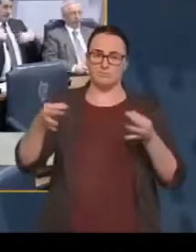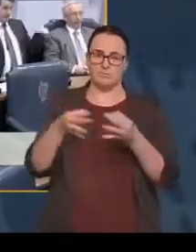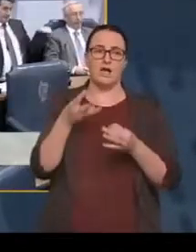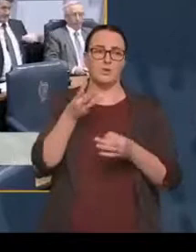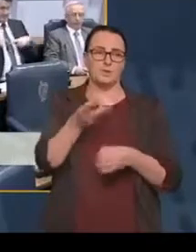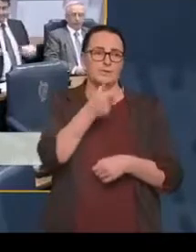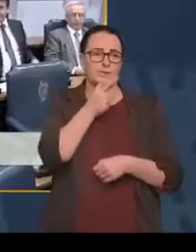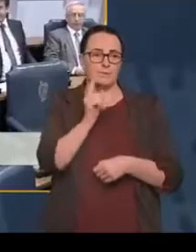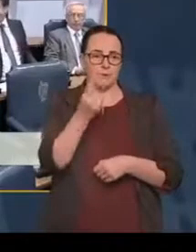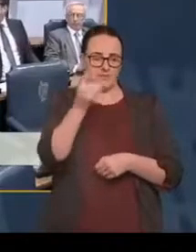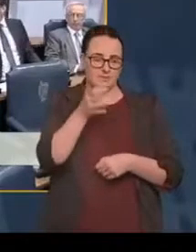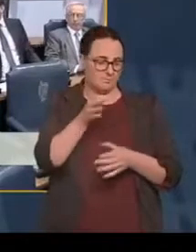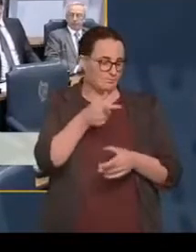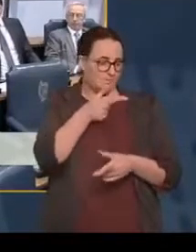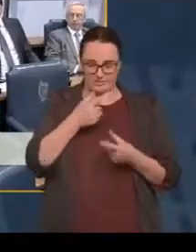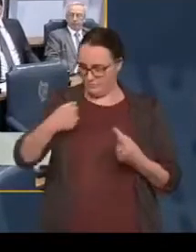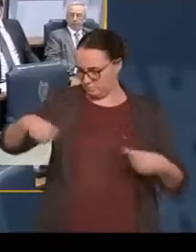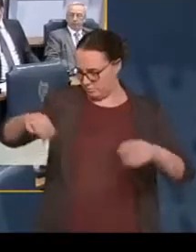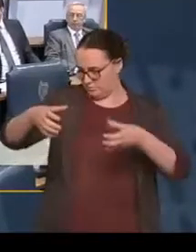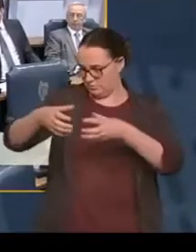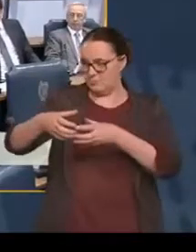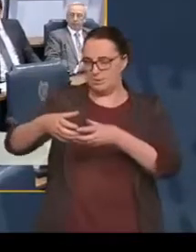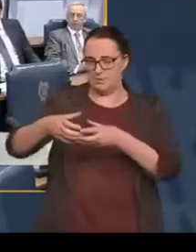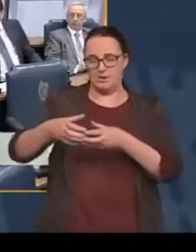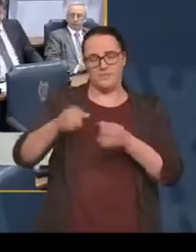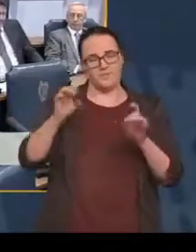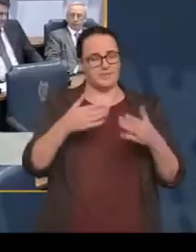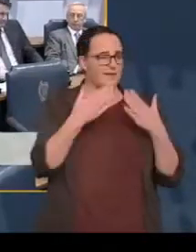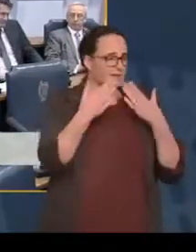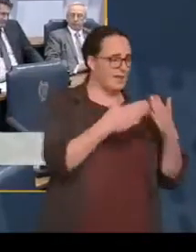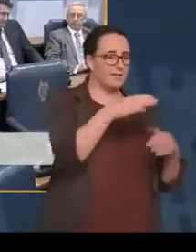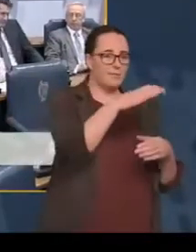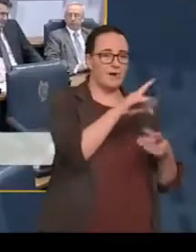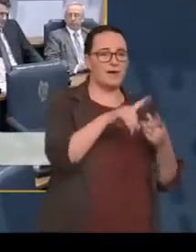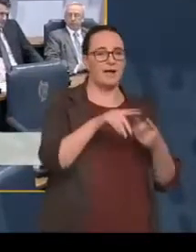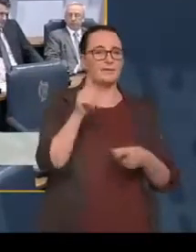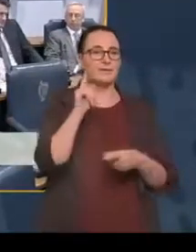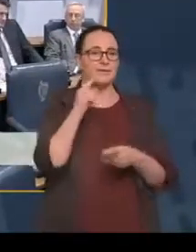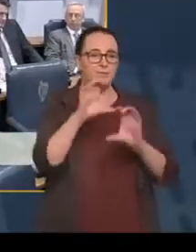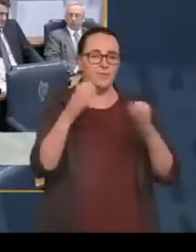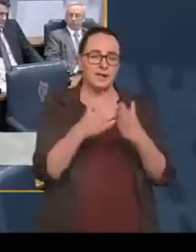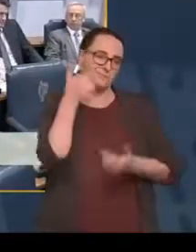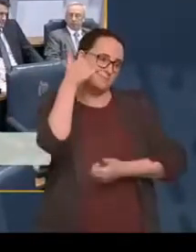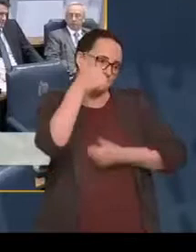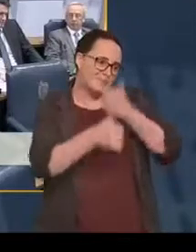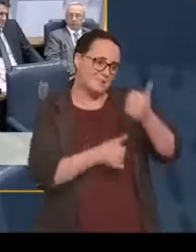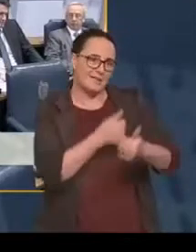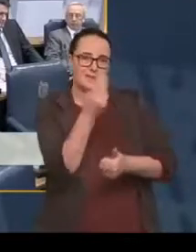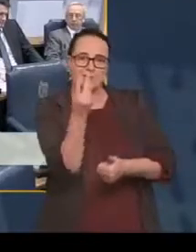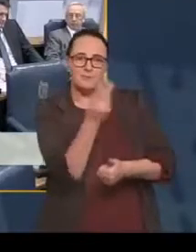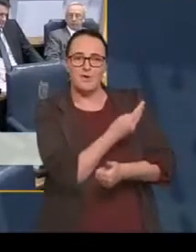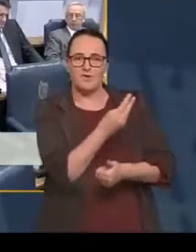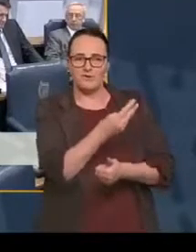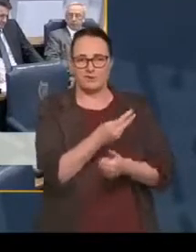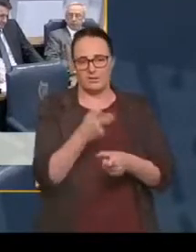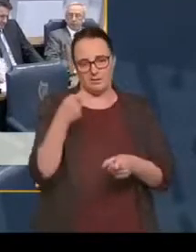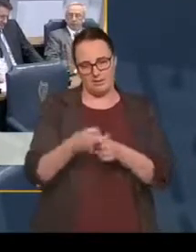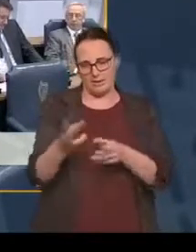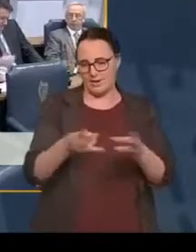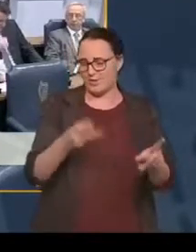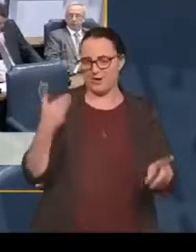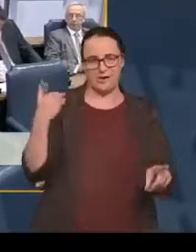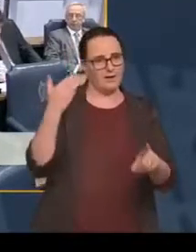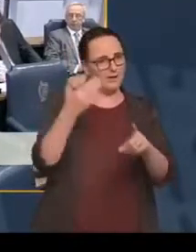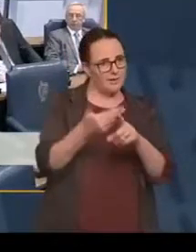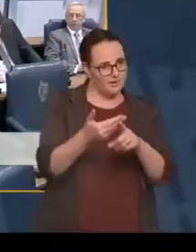Group, I'll speak. I'll be the only one to speak anyway. So we'd like to obviously thank Mark and the deaf community and congratulate them on all